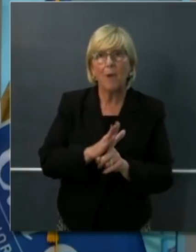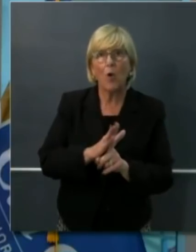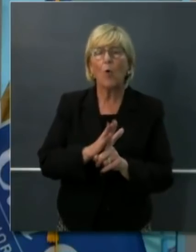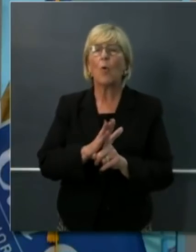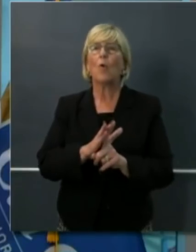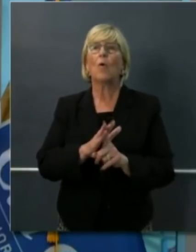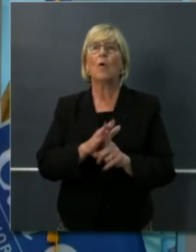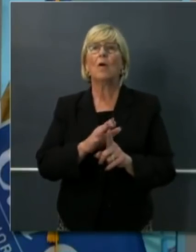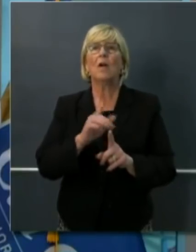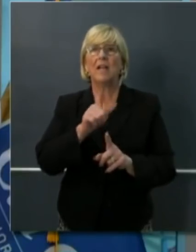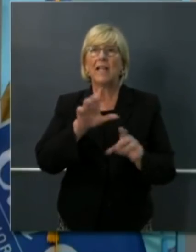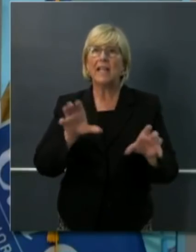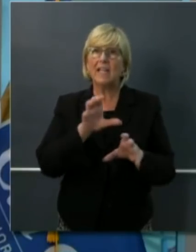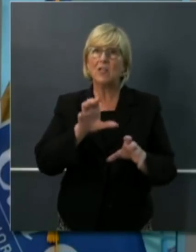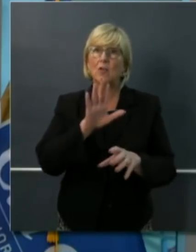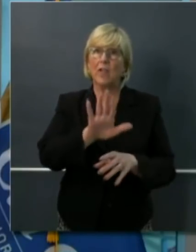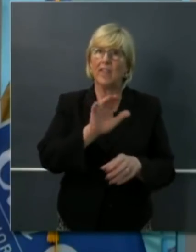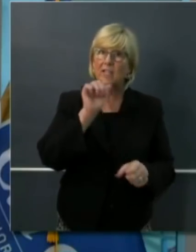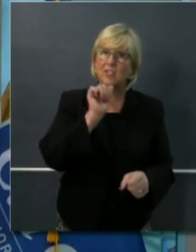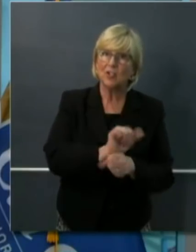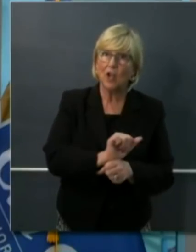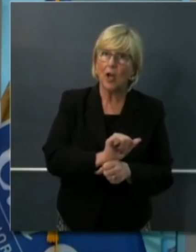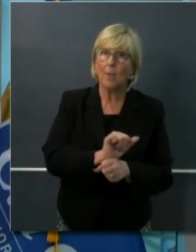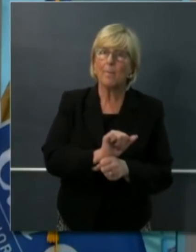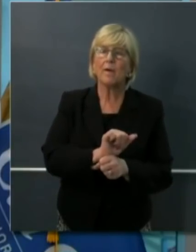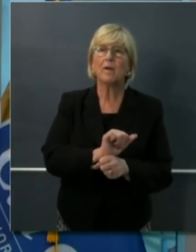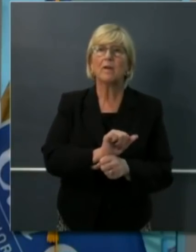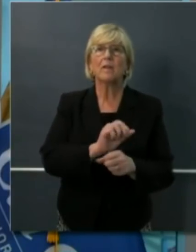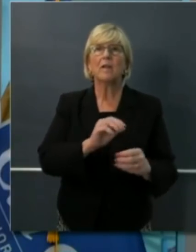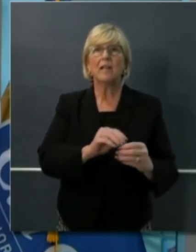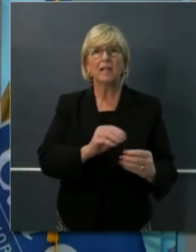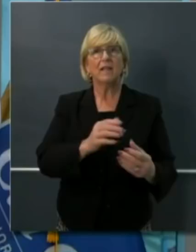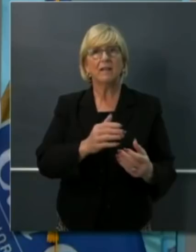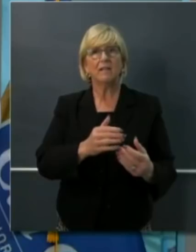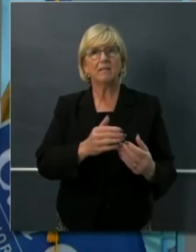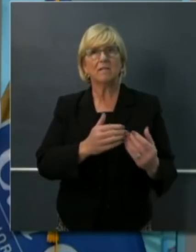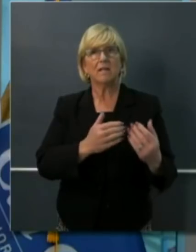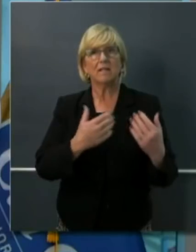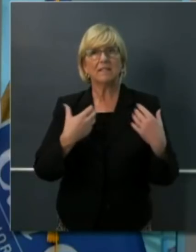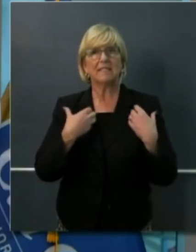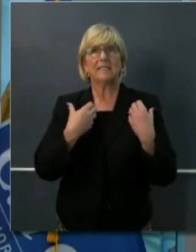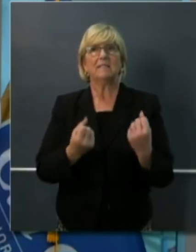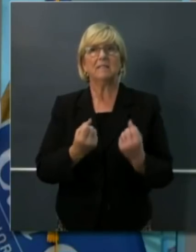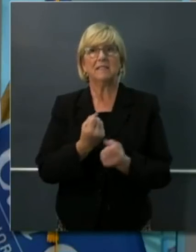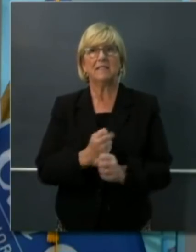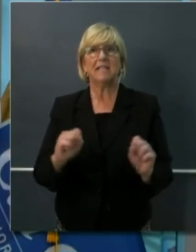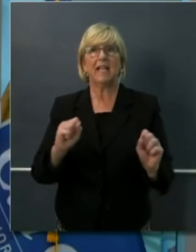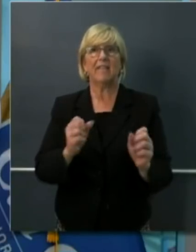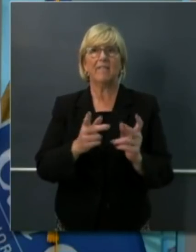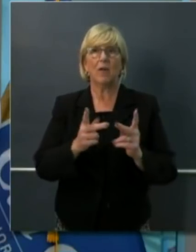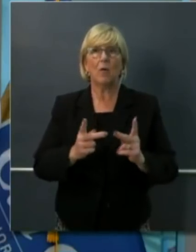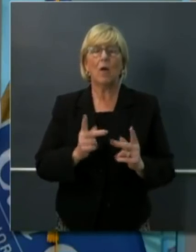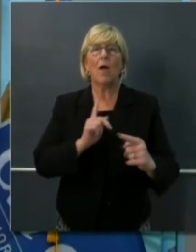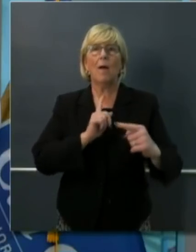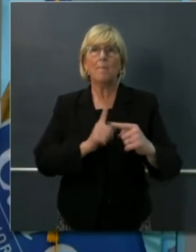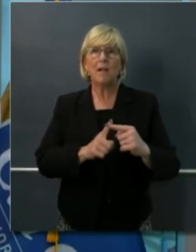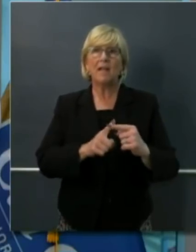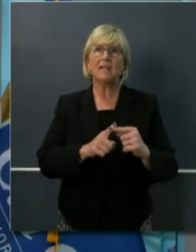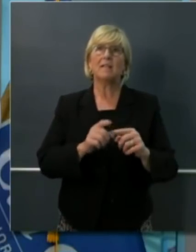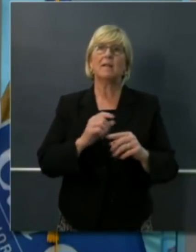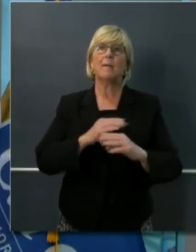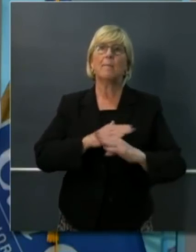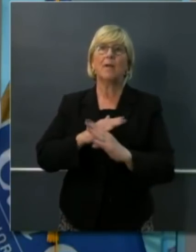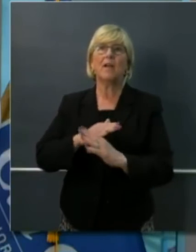they can not only do their job in a responsible and confident way, but they can also protect their families when they go